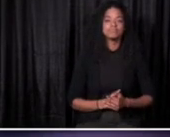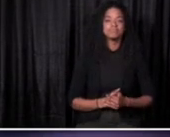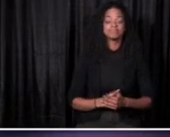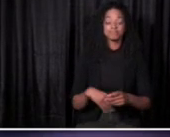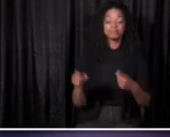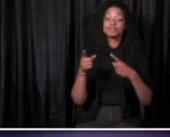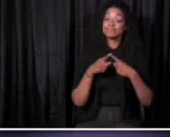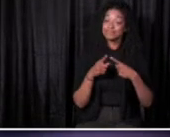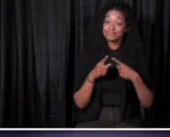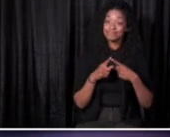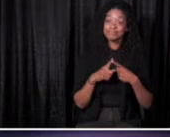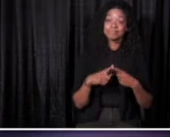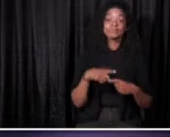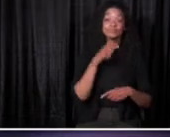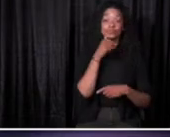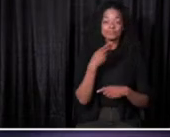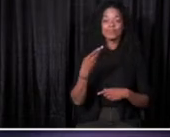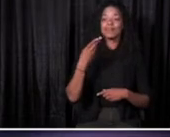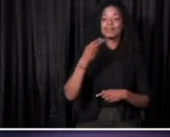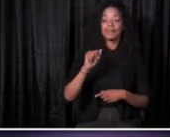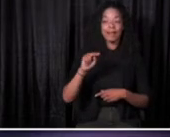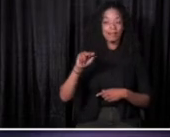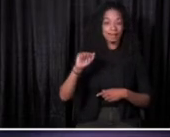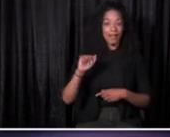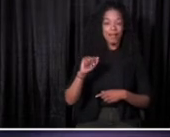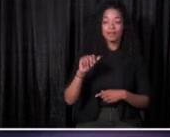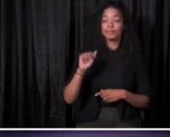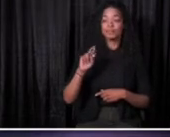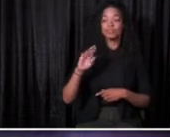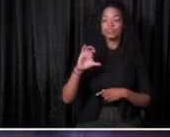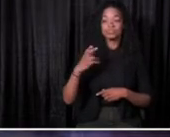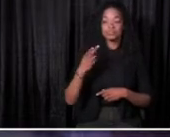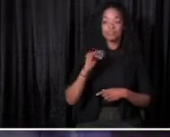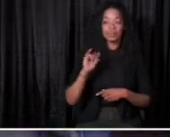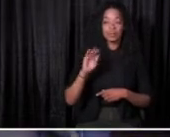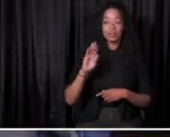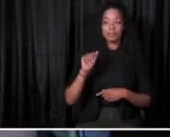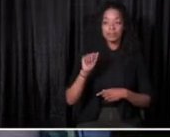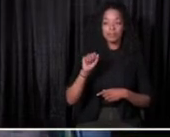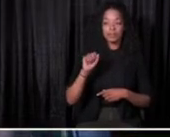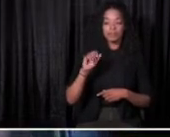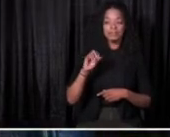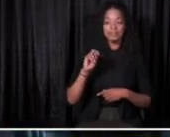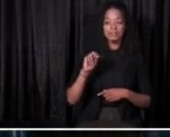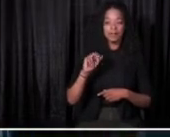about Hannah Archibasova. Hannah, stand up.